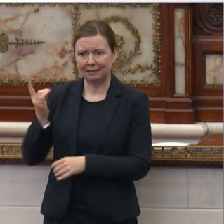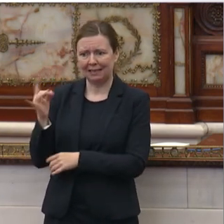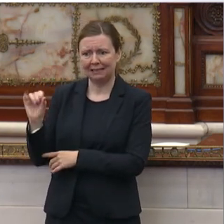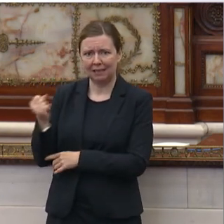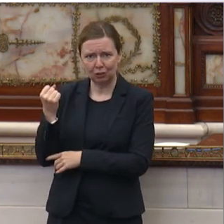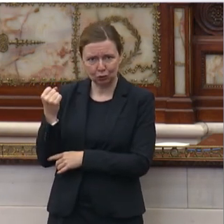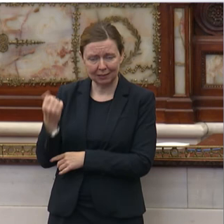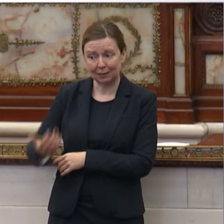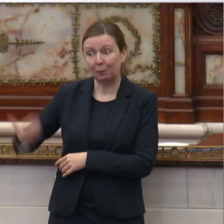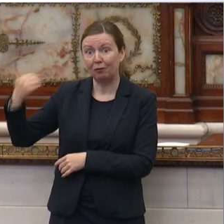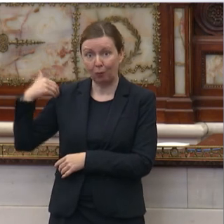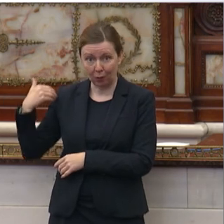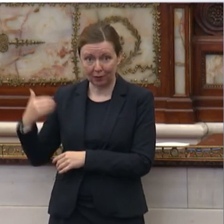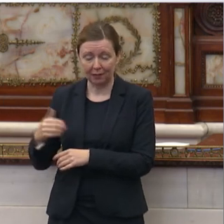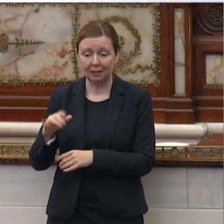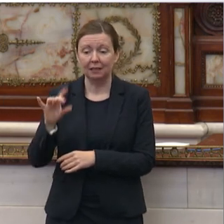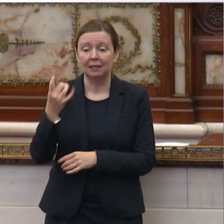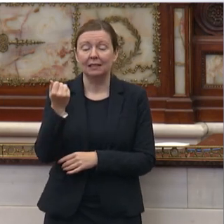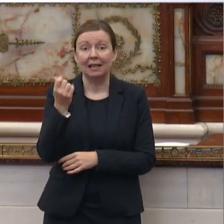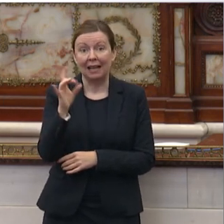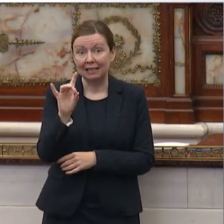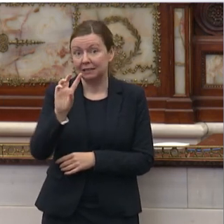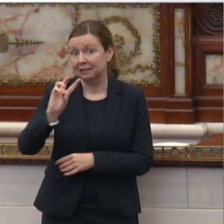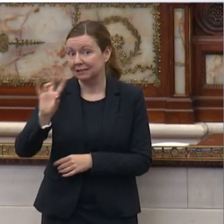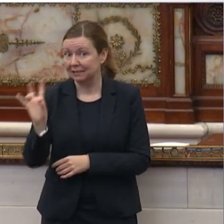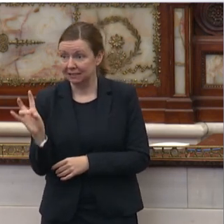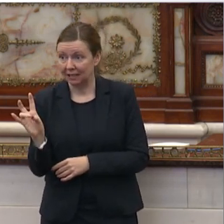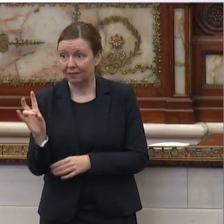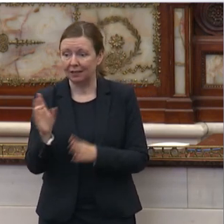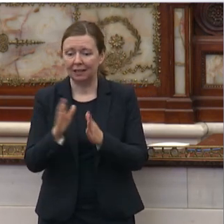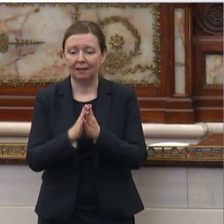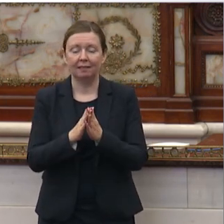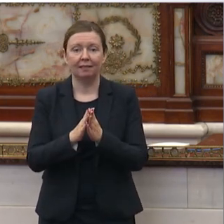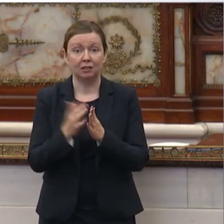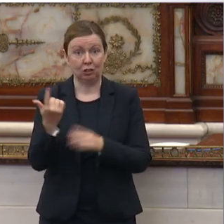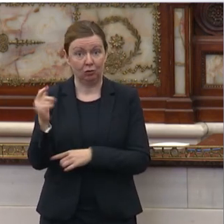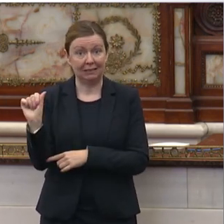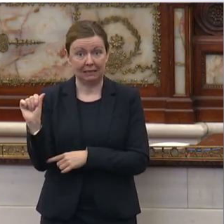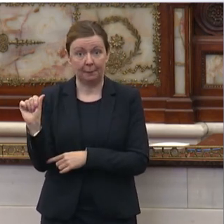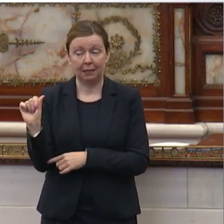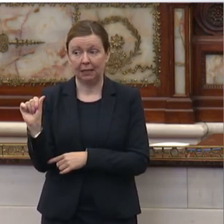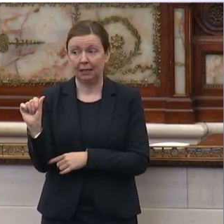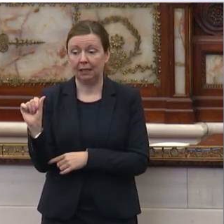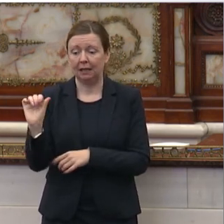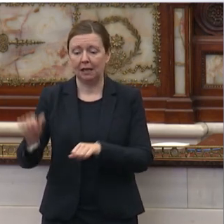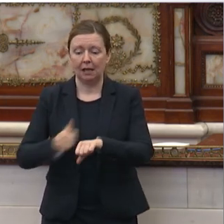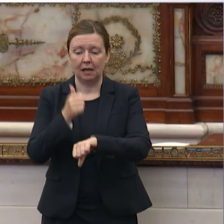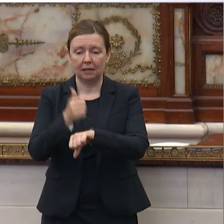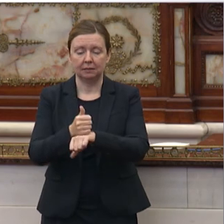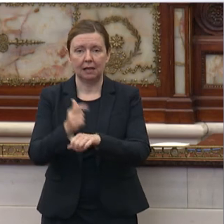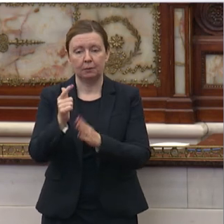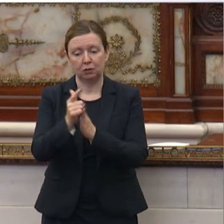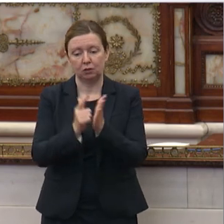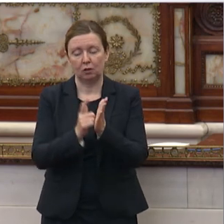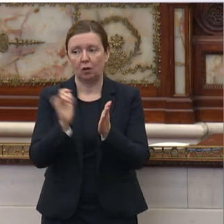before that. In 1867, the General Assembly established the law